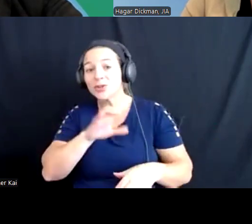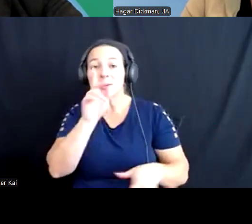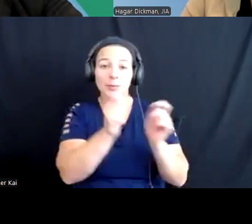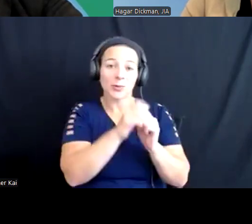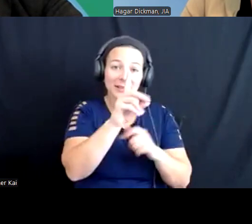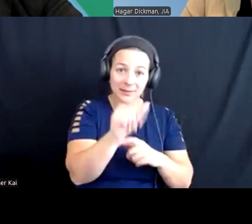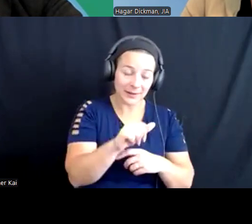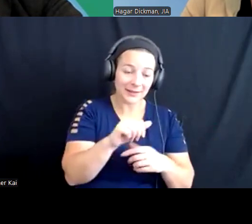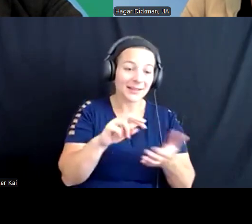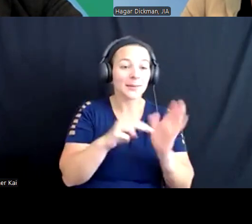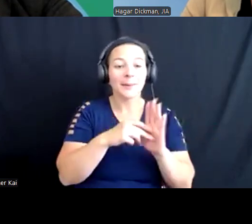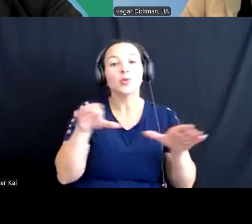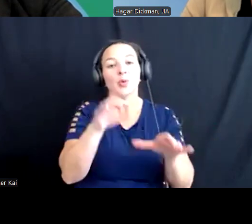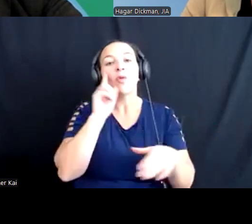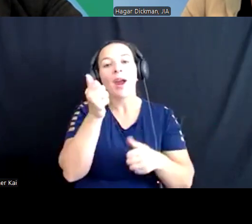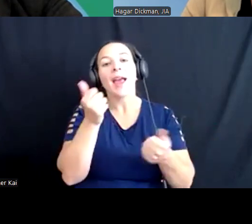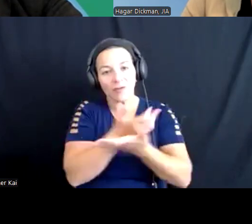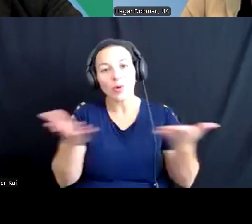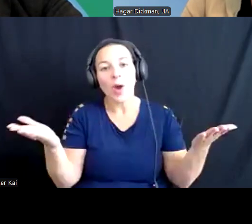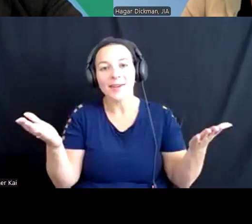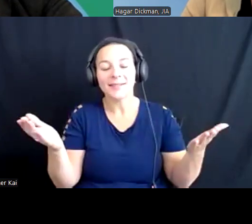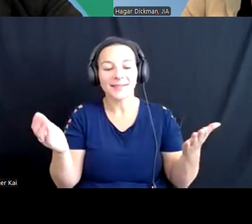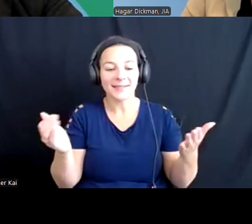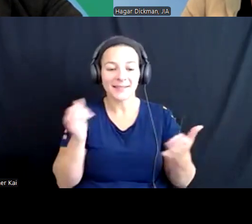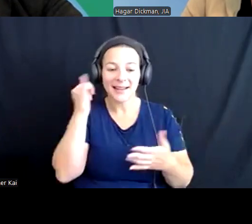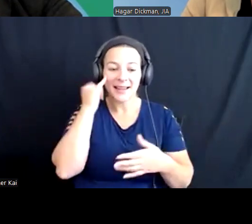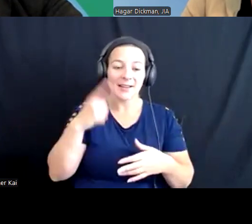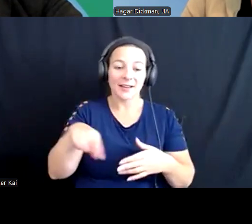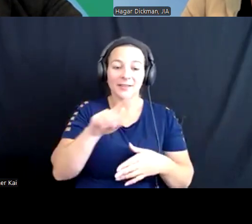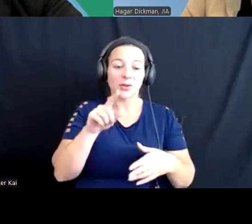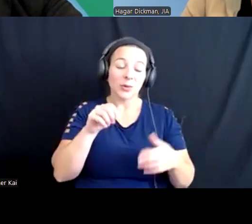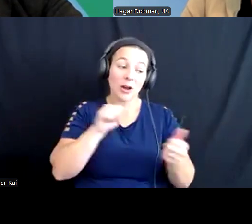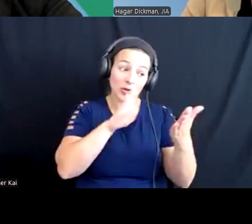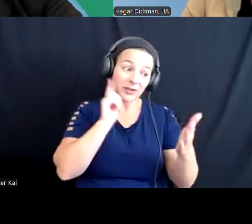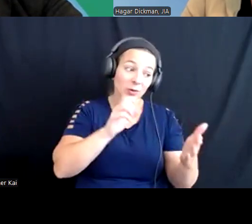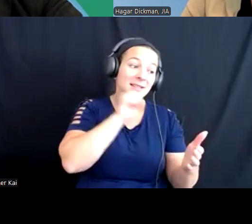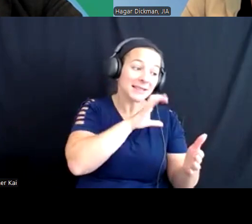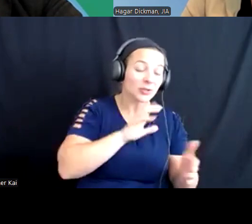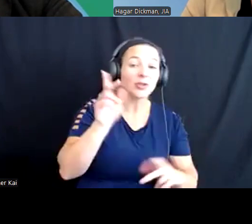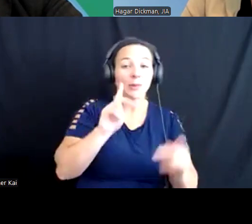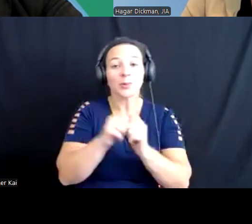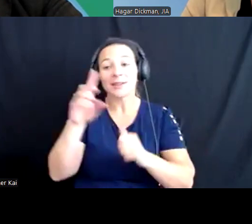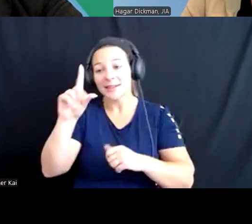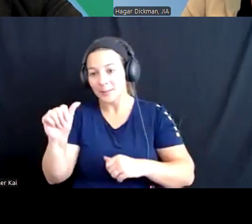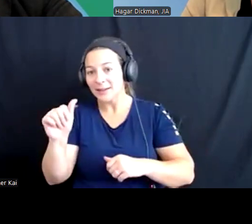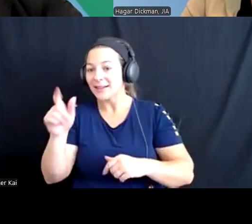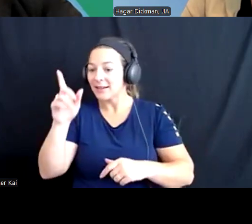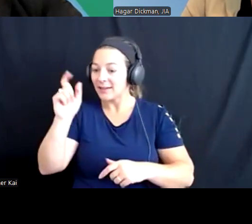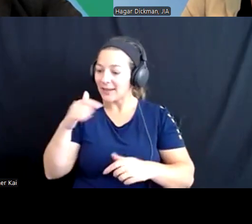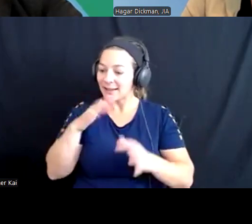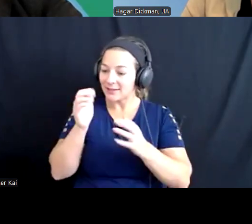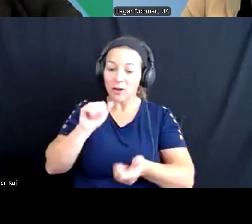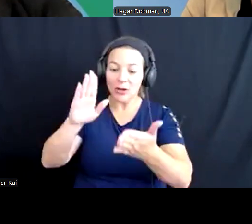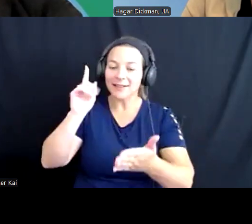it for everybody. So all these programs, if you're addressing them for our seniors and people with disabilities, you're addressing it for our